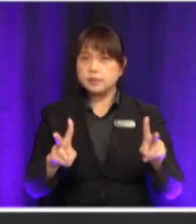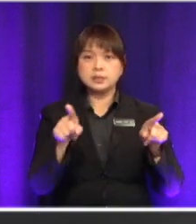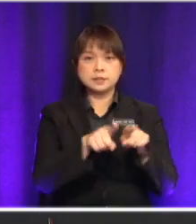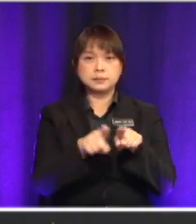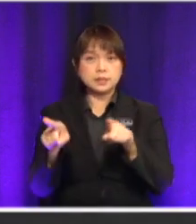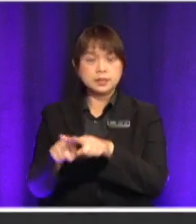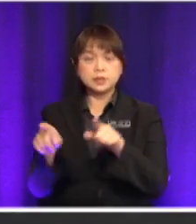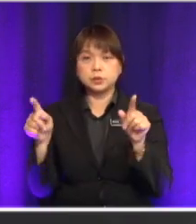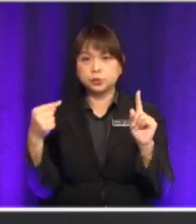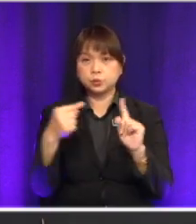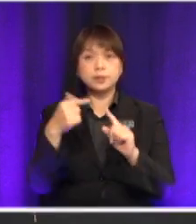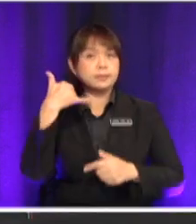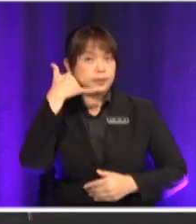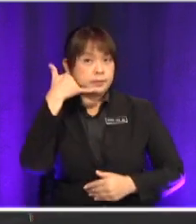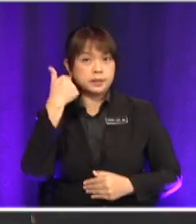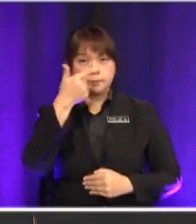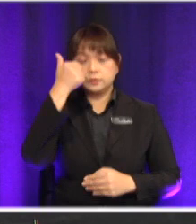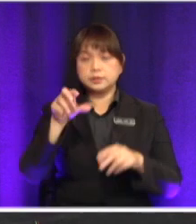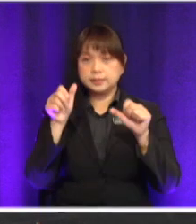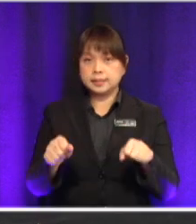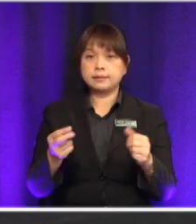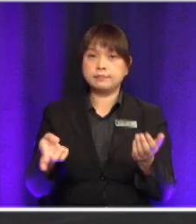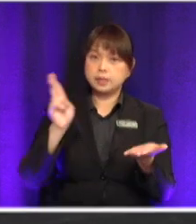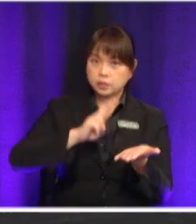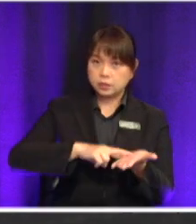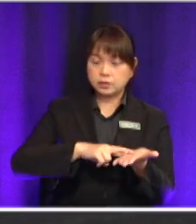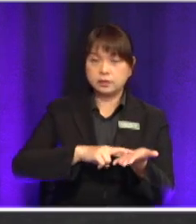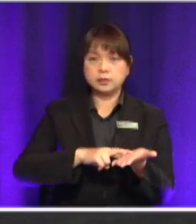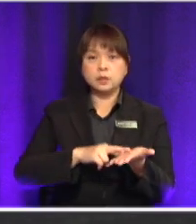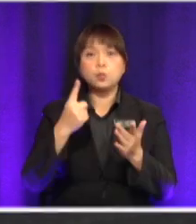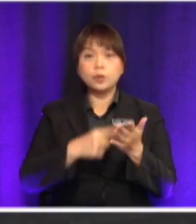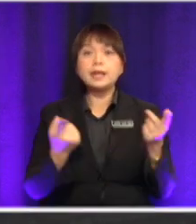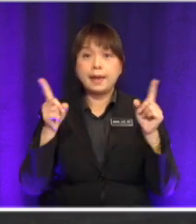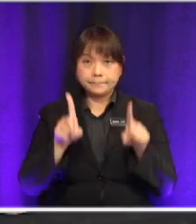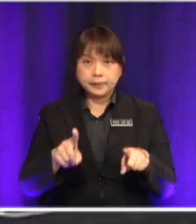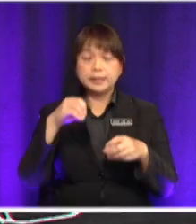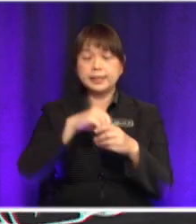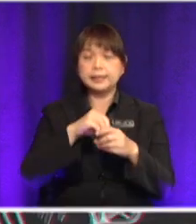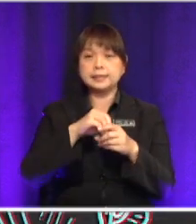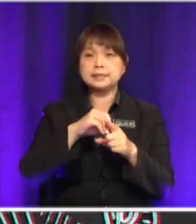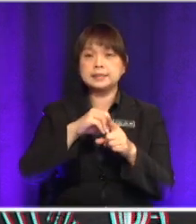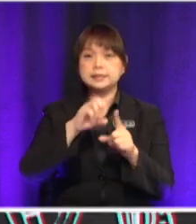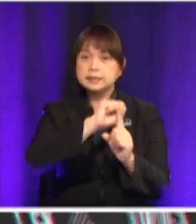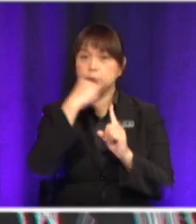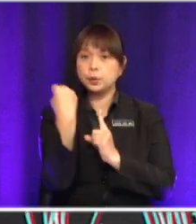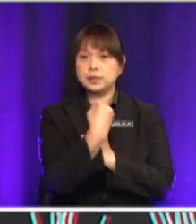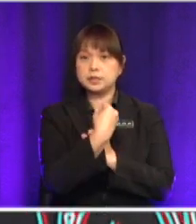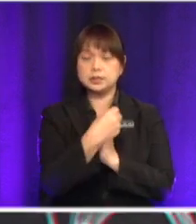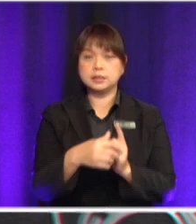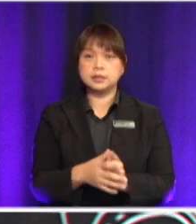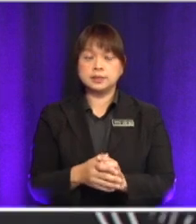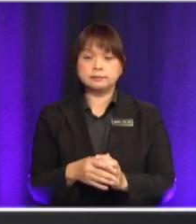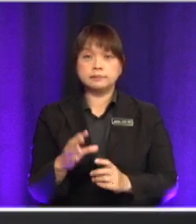mobile phone because you can also record people moving and whatever is happening in that situation. But I think a surveillance camera would be